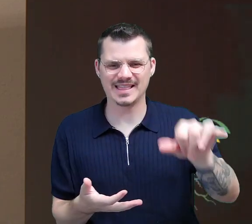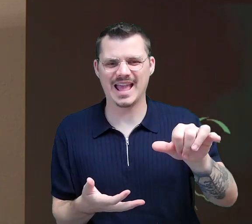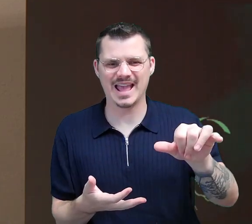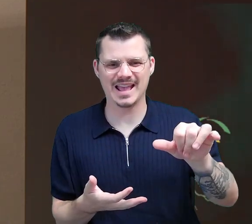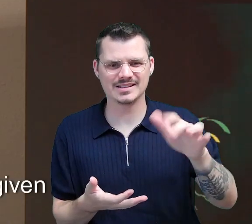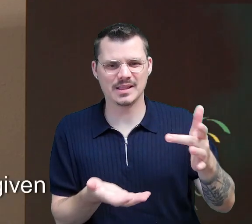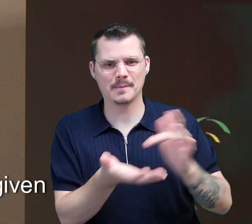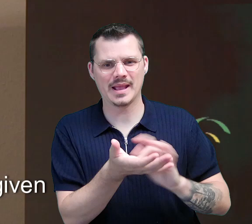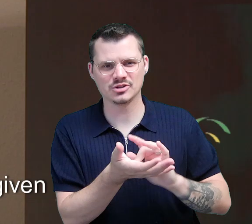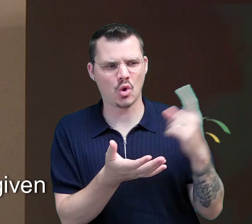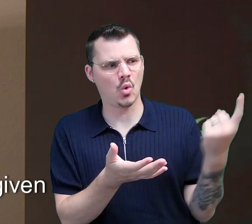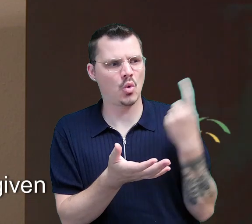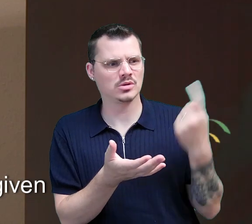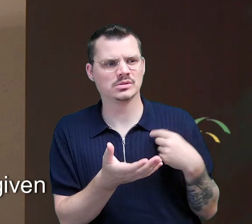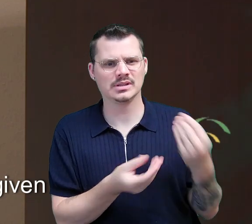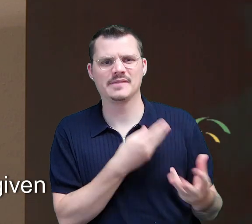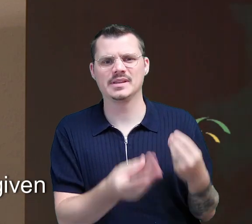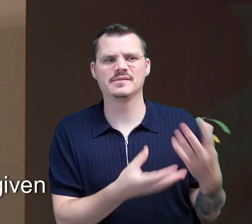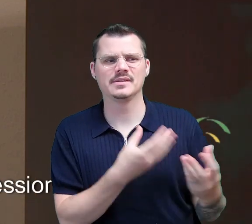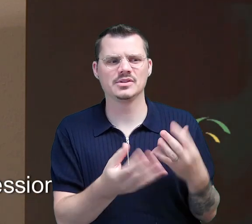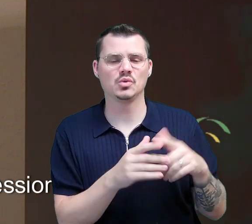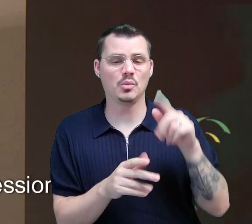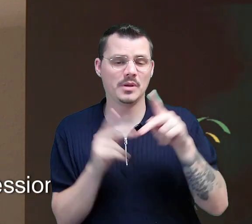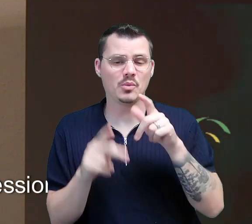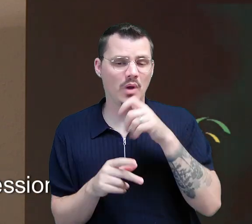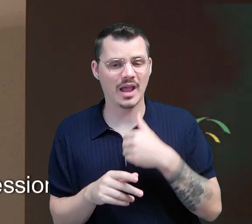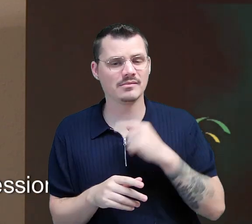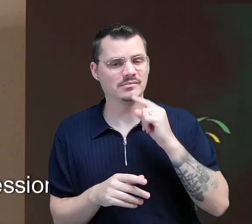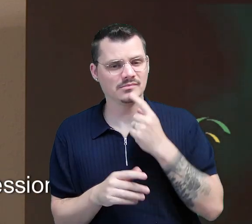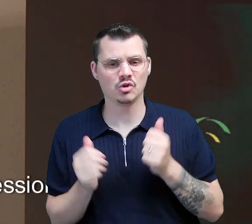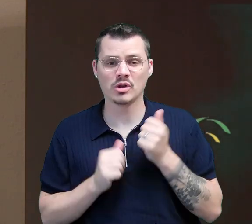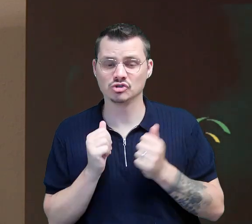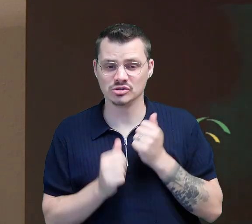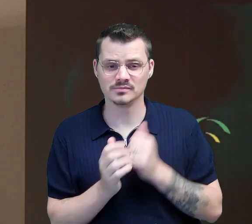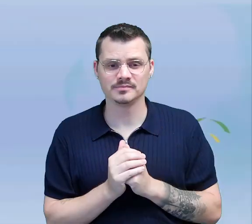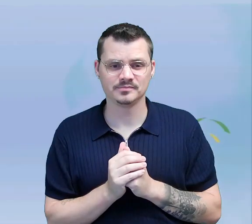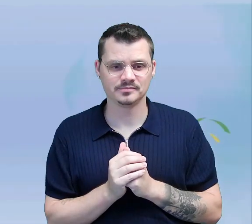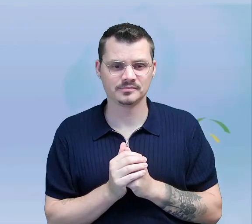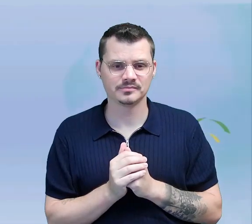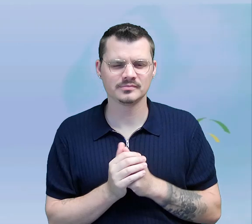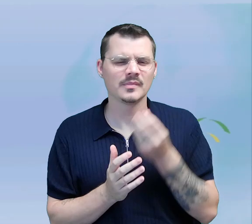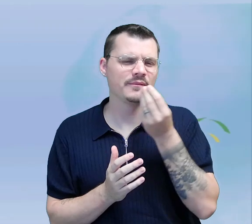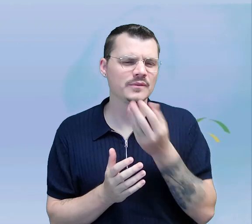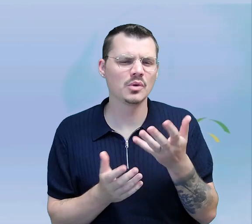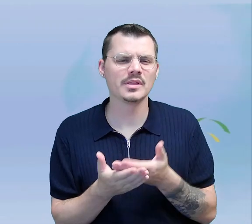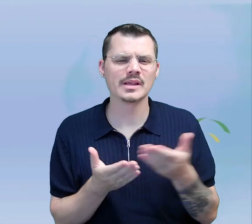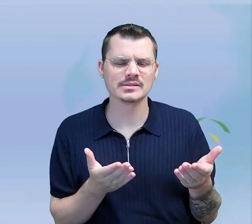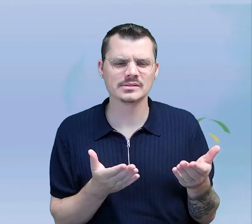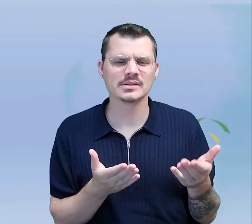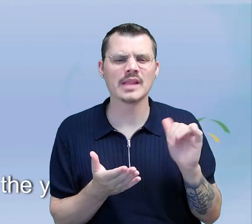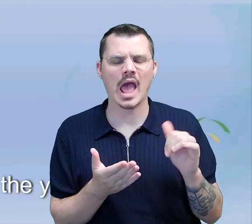that's the medicines that are always being given to people who have symptoms of aggression. A couple of